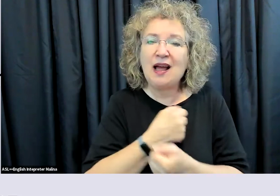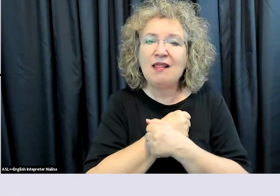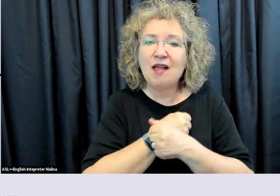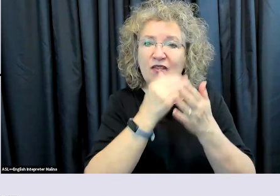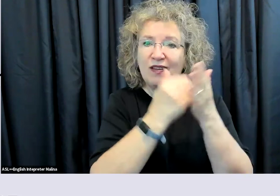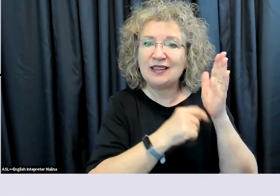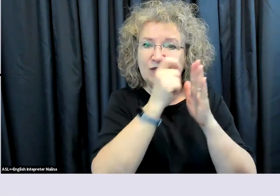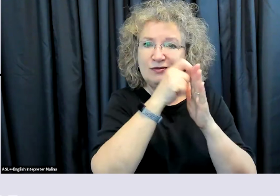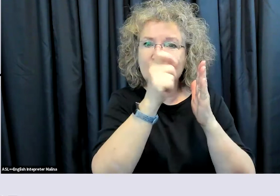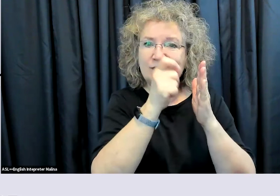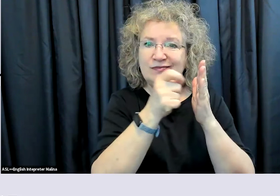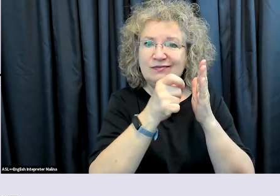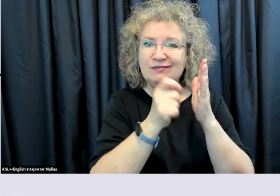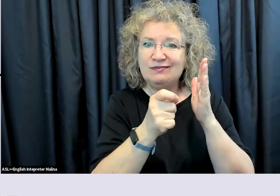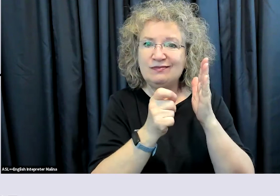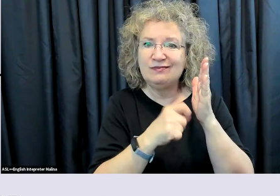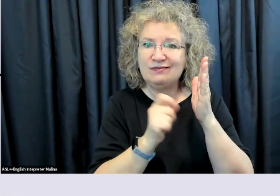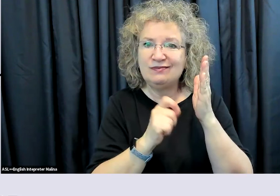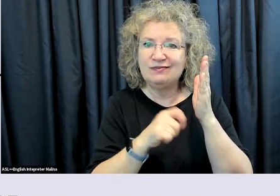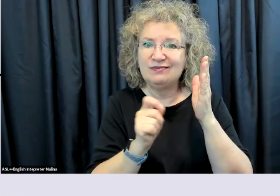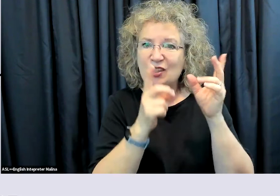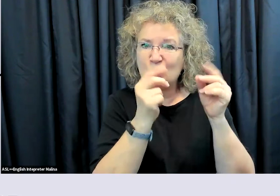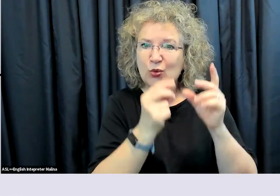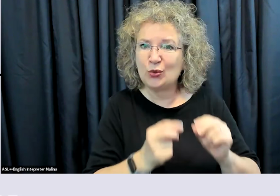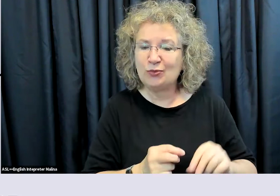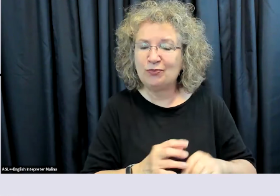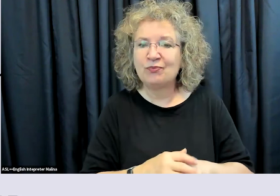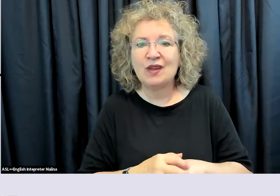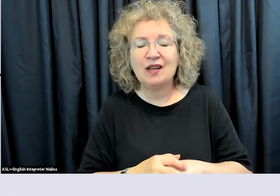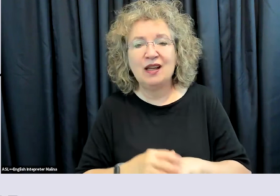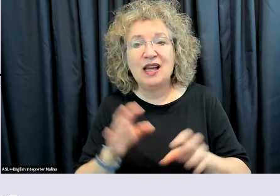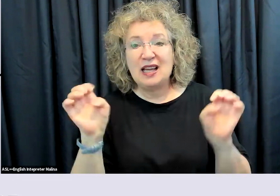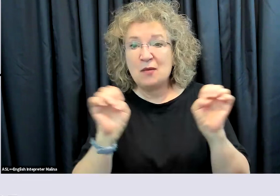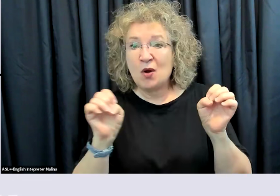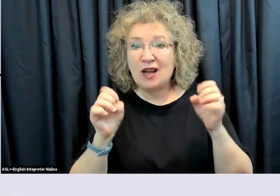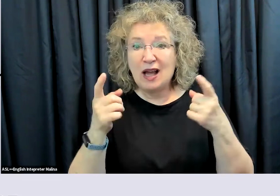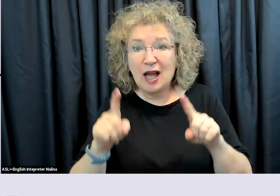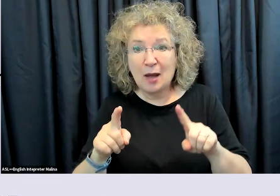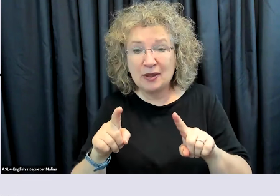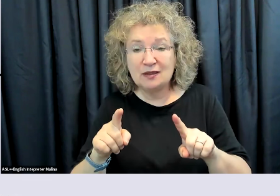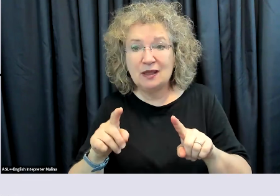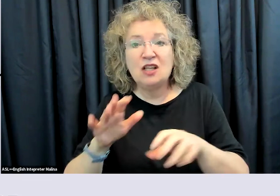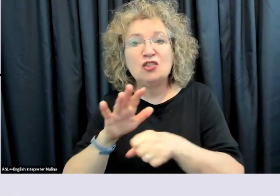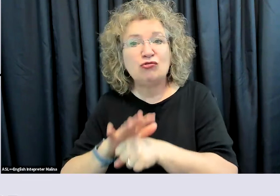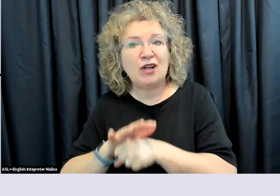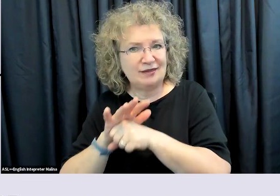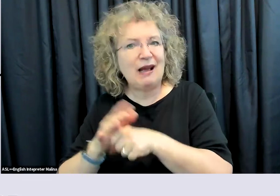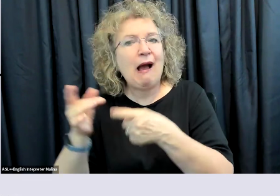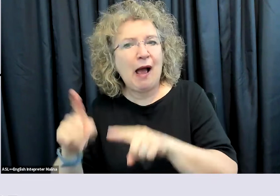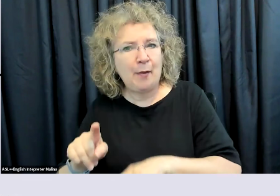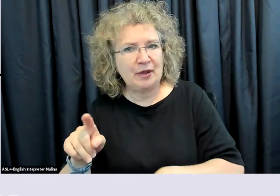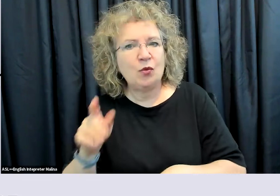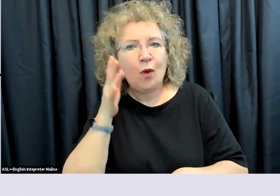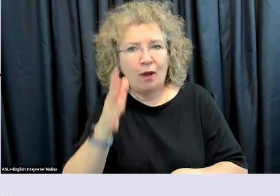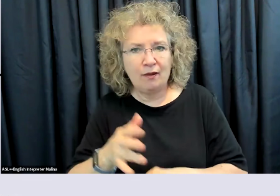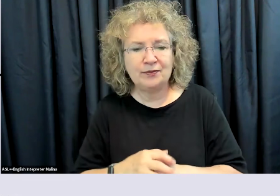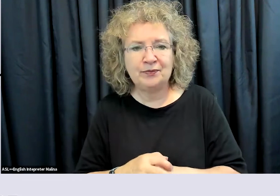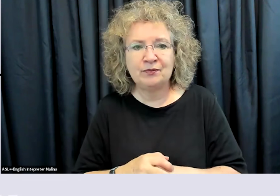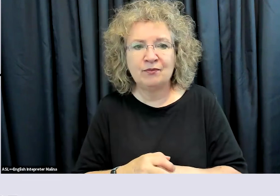Stress is an inevitable consequence of emergencies and can worsen health issues, impair